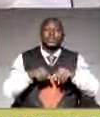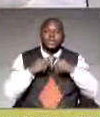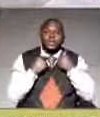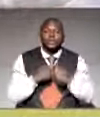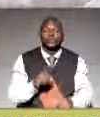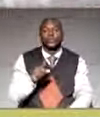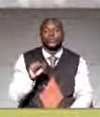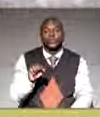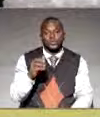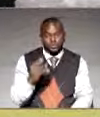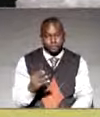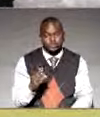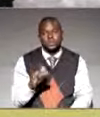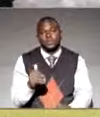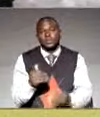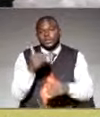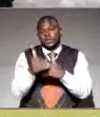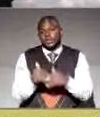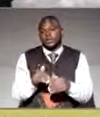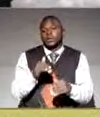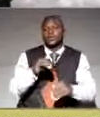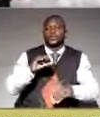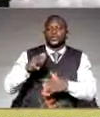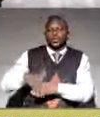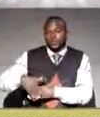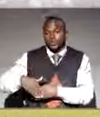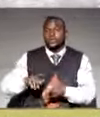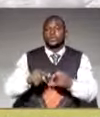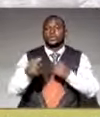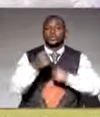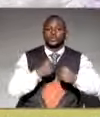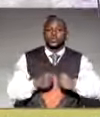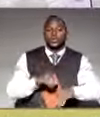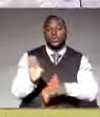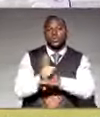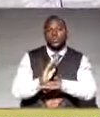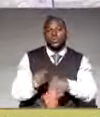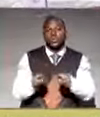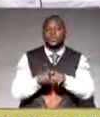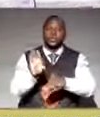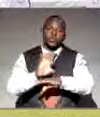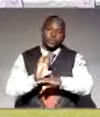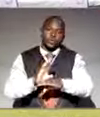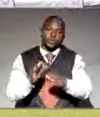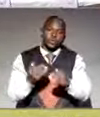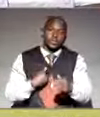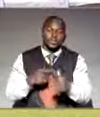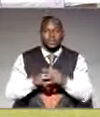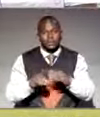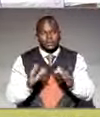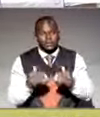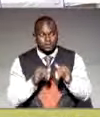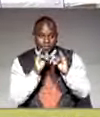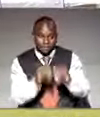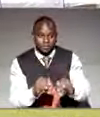1.2 million refugees from the neighboring countries such as South Sudan, Rwanda, Burundi, as well as Congo. Some of these refugees have ended up staying